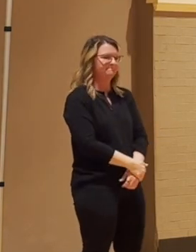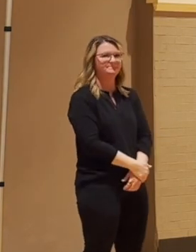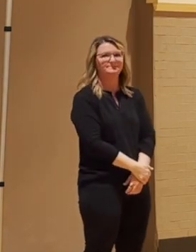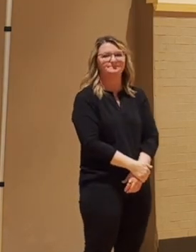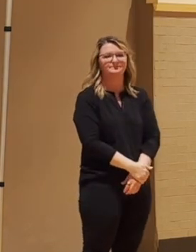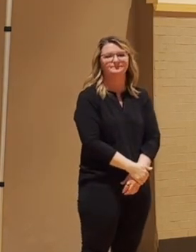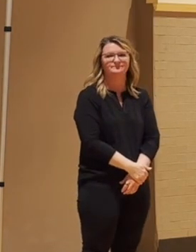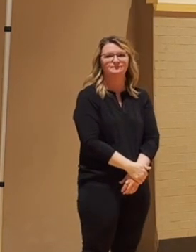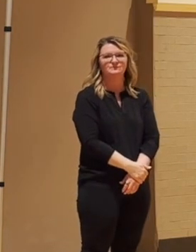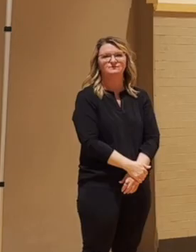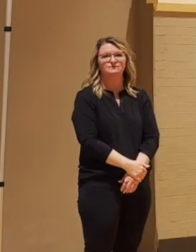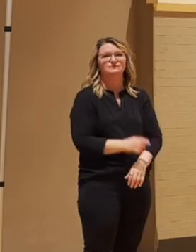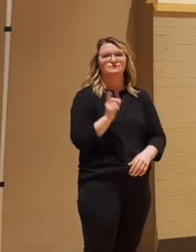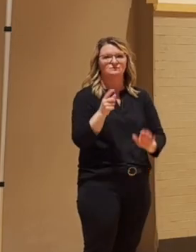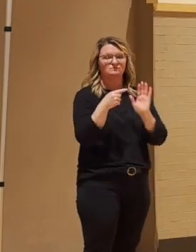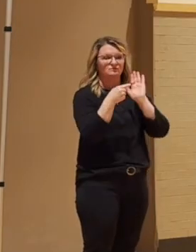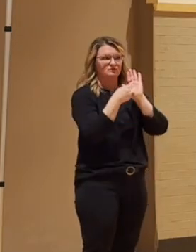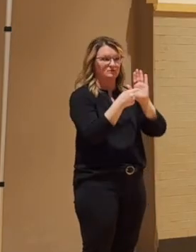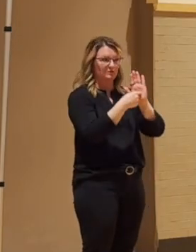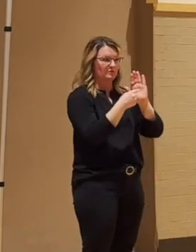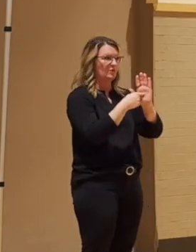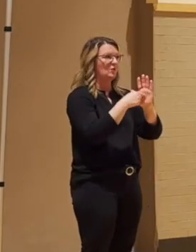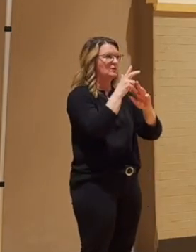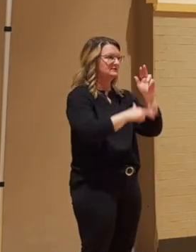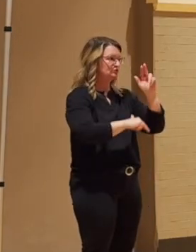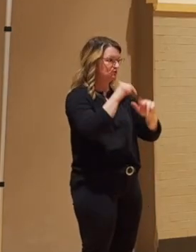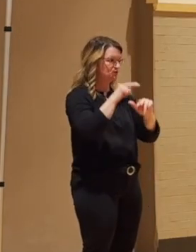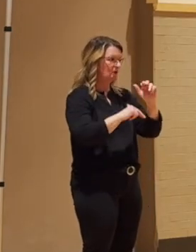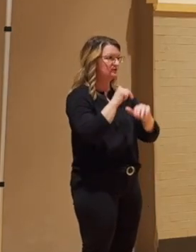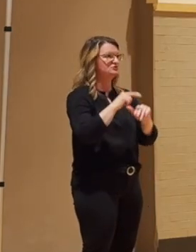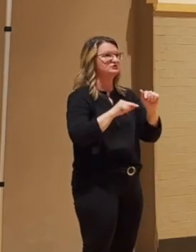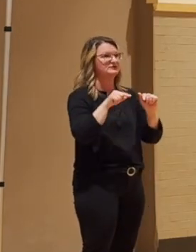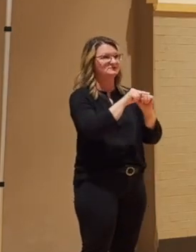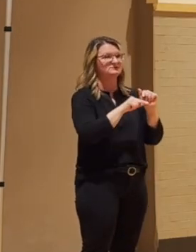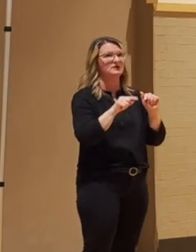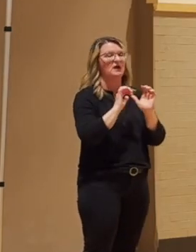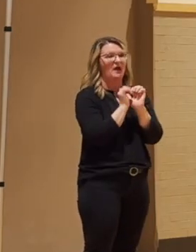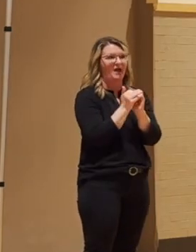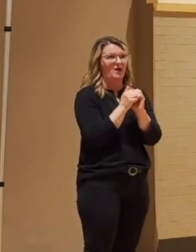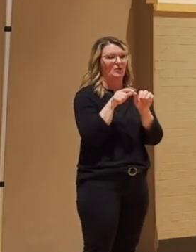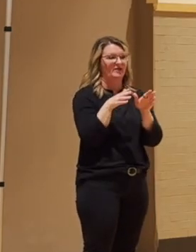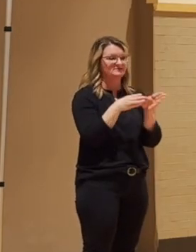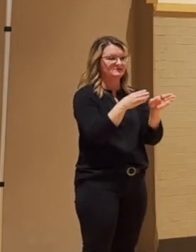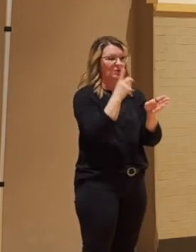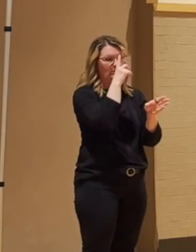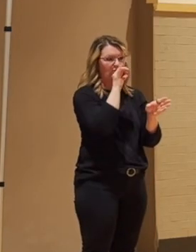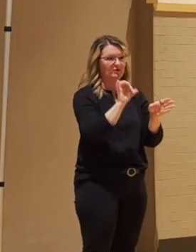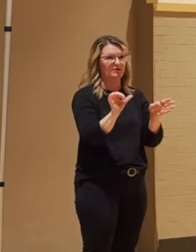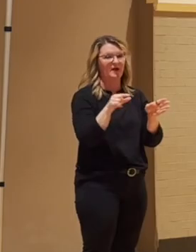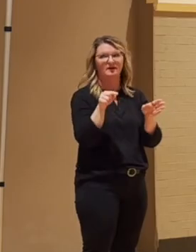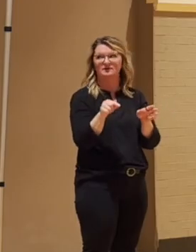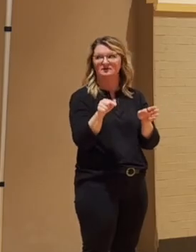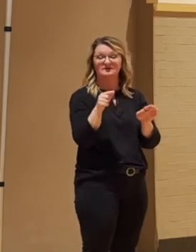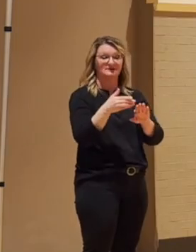So this is just to show during construction, soil piles and everything, how the site looked during construction.